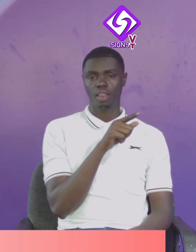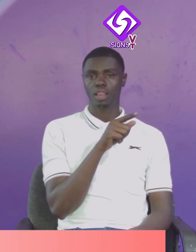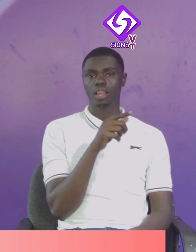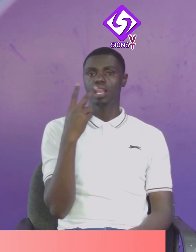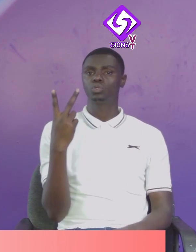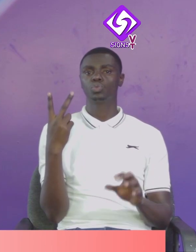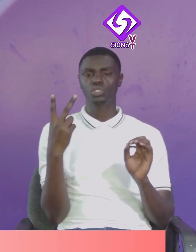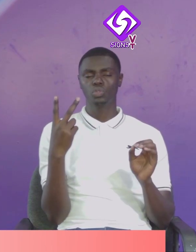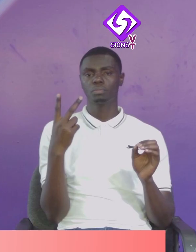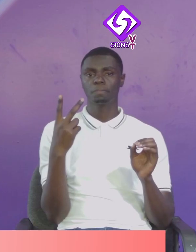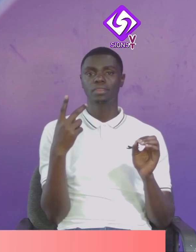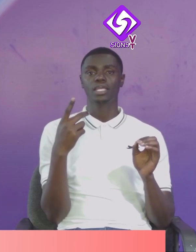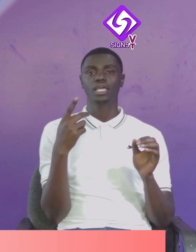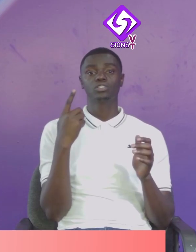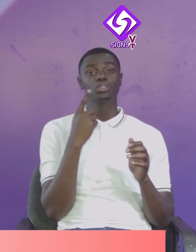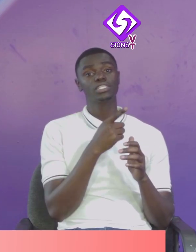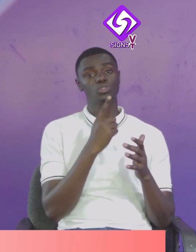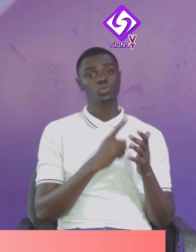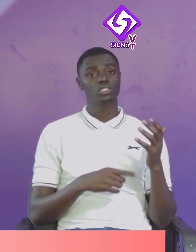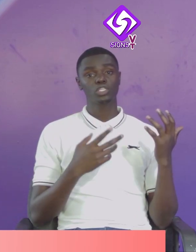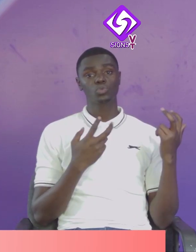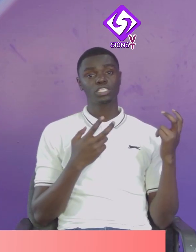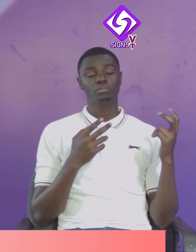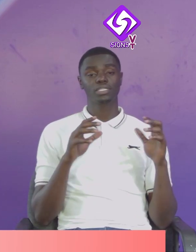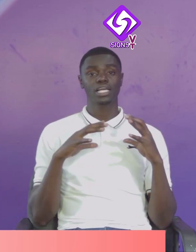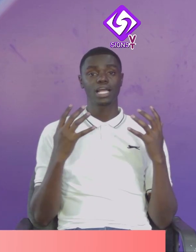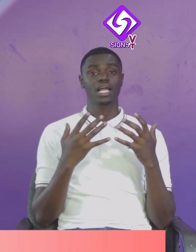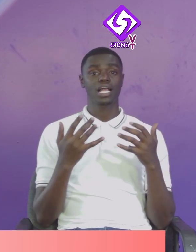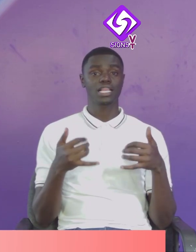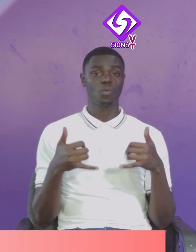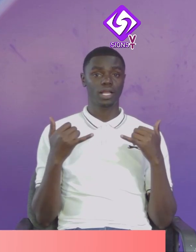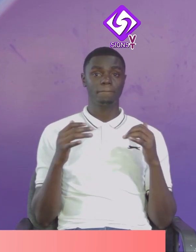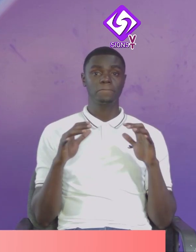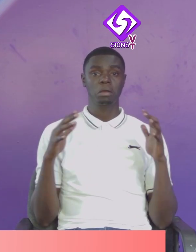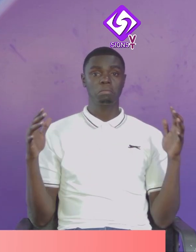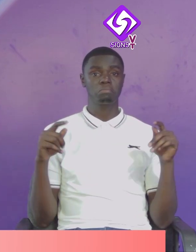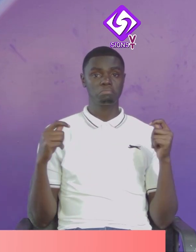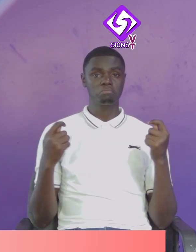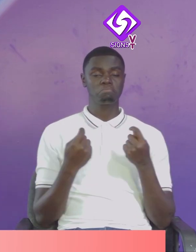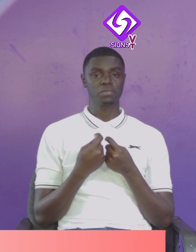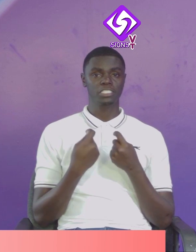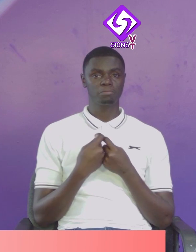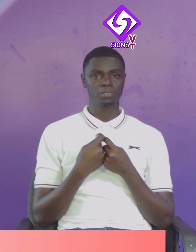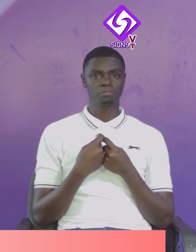Should this be a glimpse of what to expect in the World Cup? These big teams should